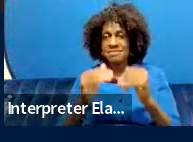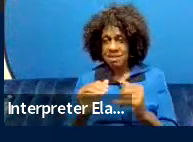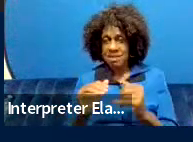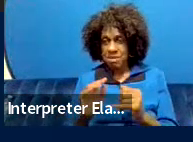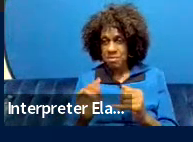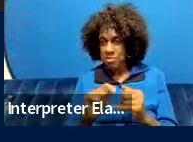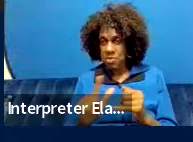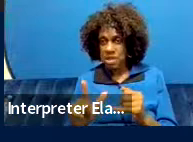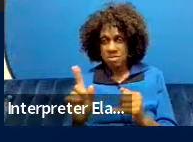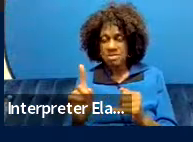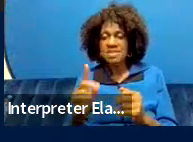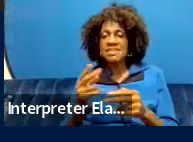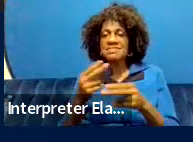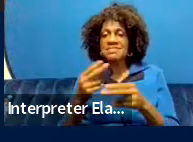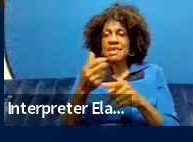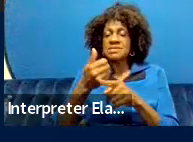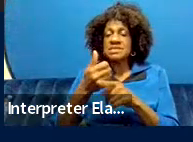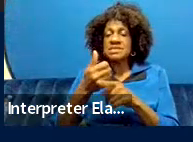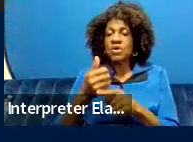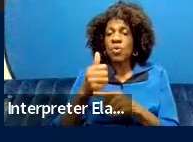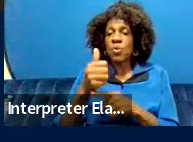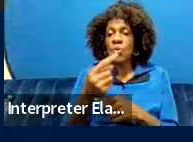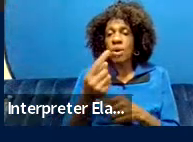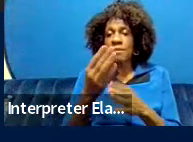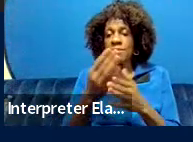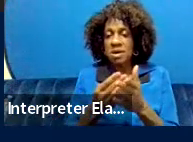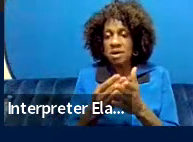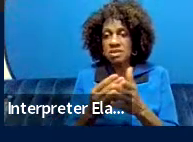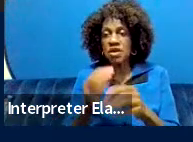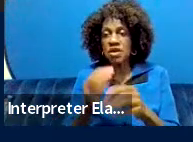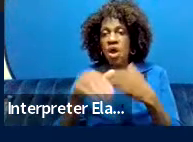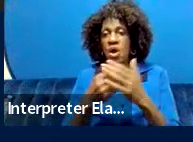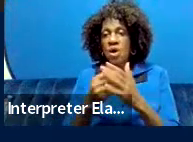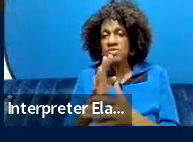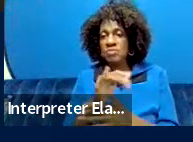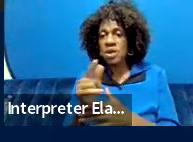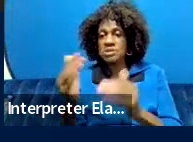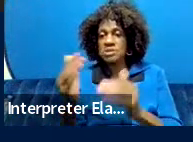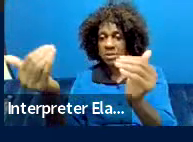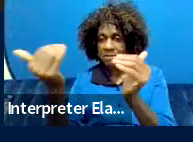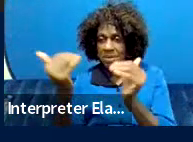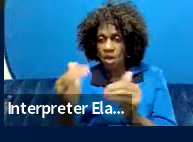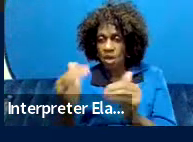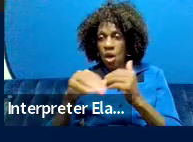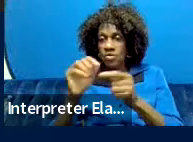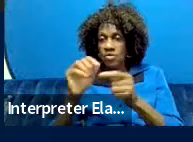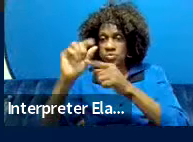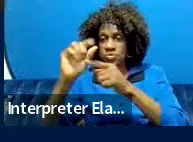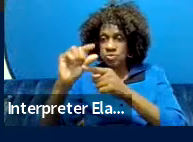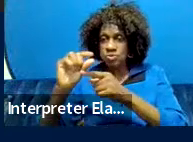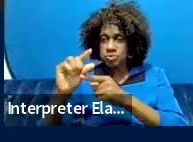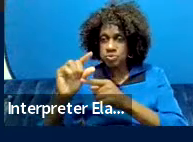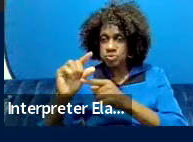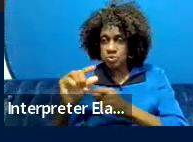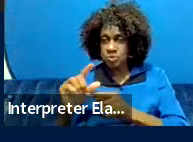because the name itself is one block of logical text. So all the Braille must go below all the raised characters.